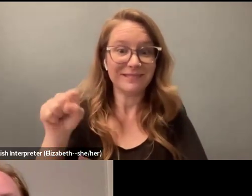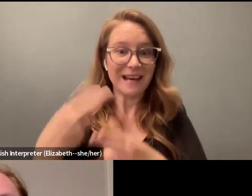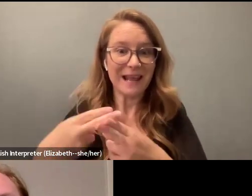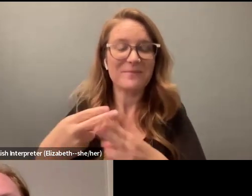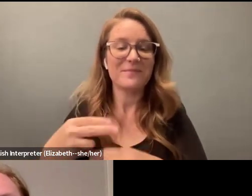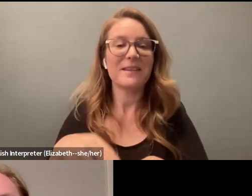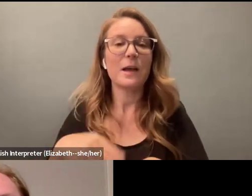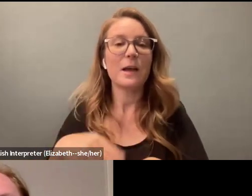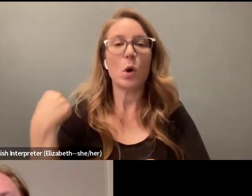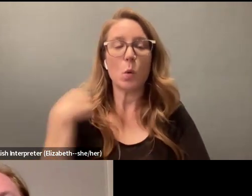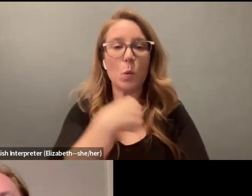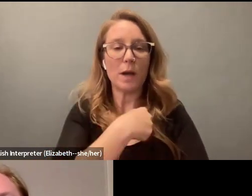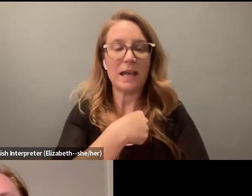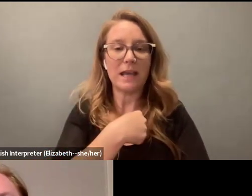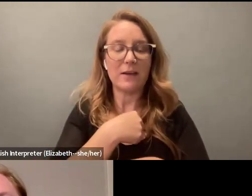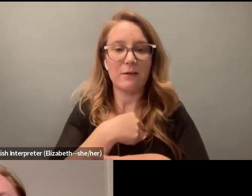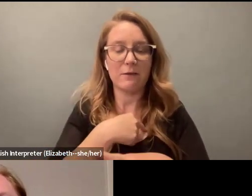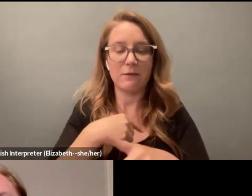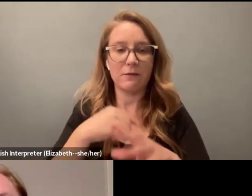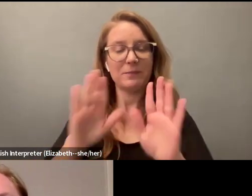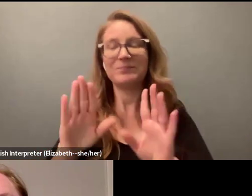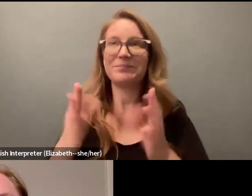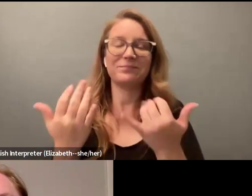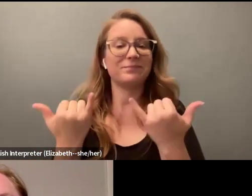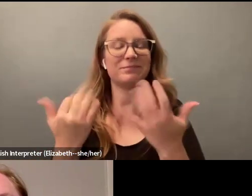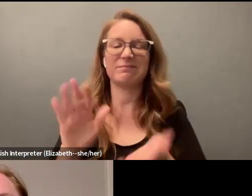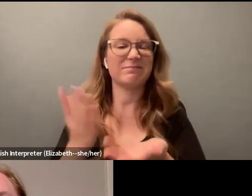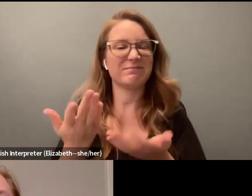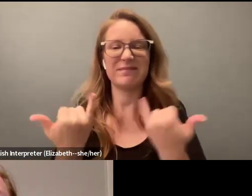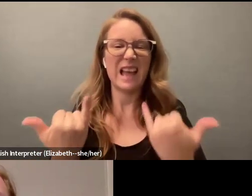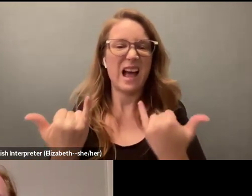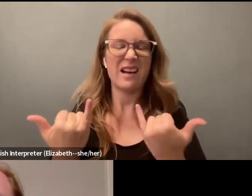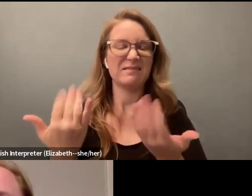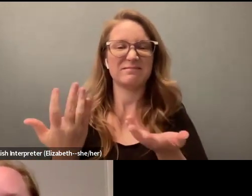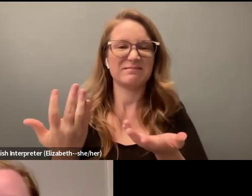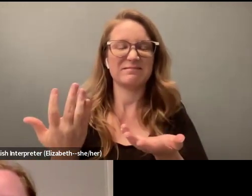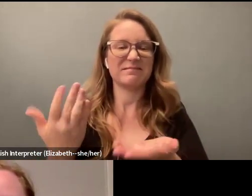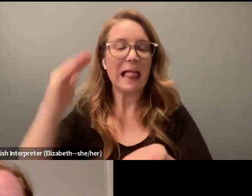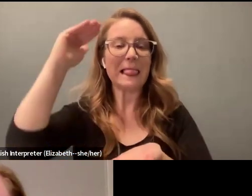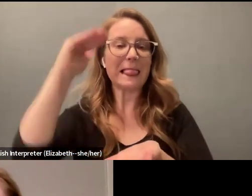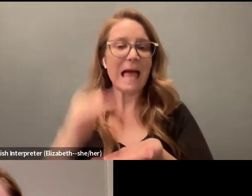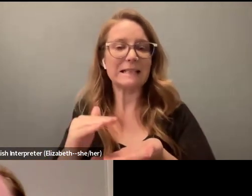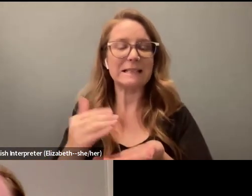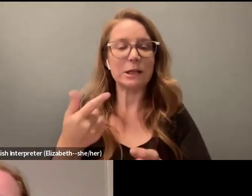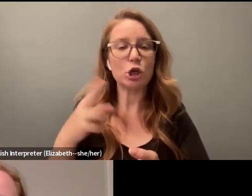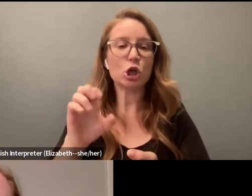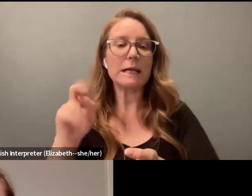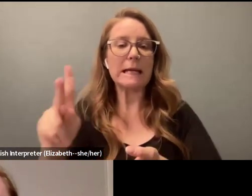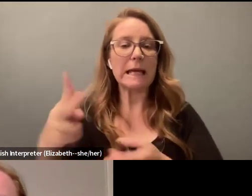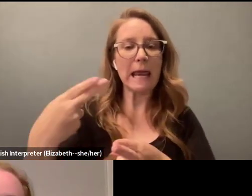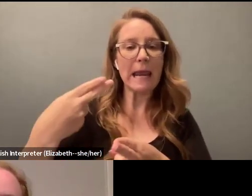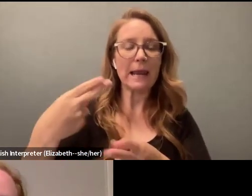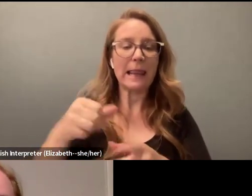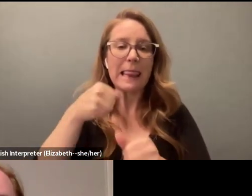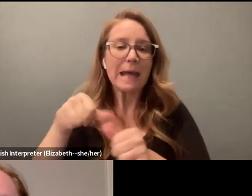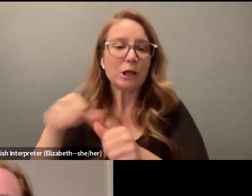We've gotten down the rabbit hole of, we don't have as many nice Greek acronym or nice Greek